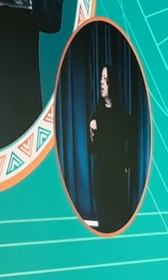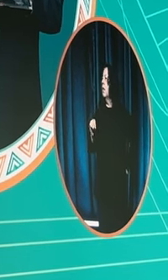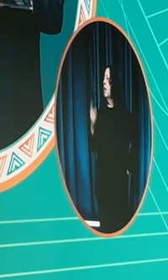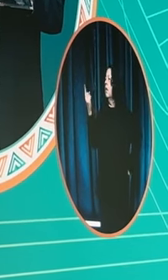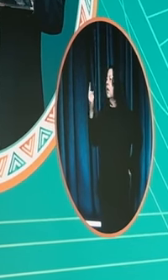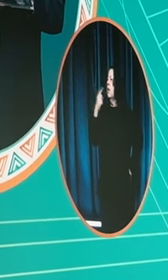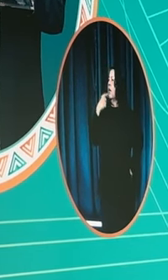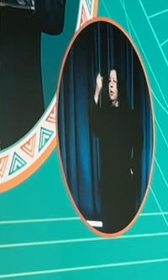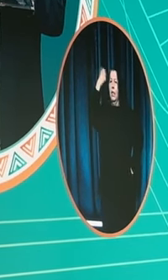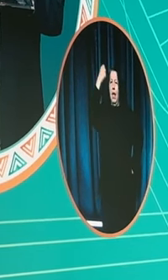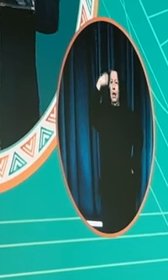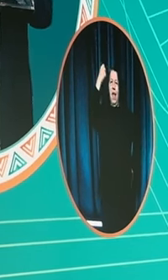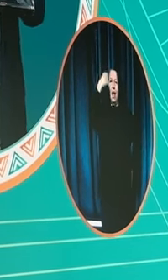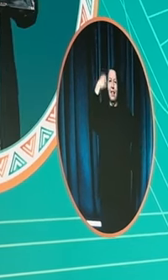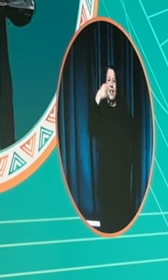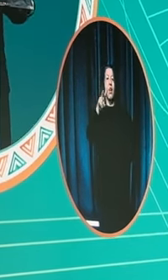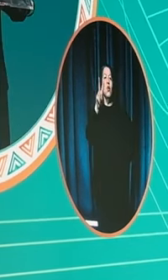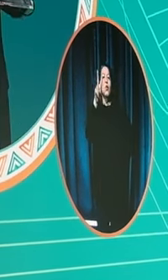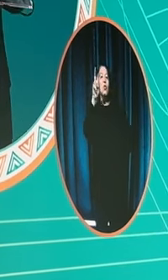Yes?